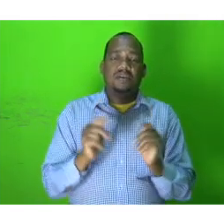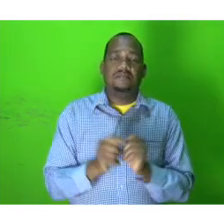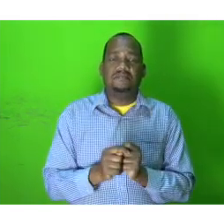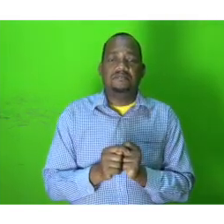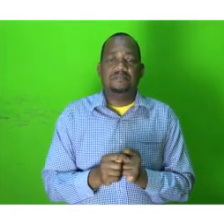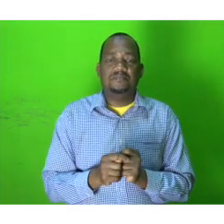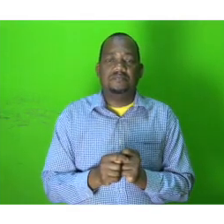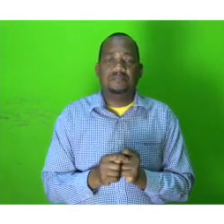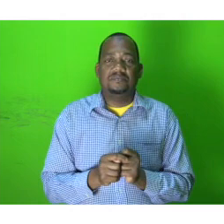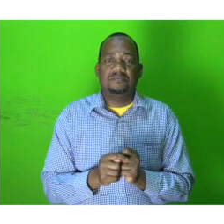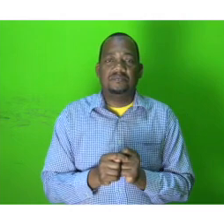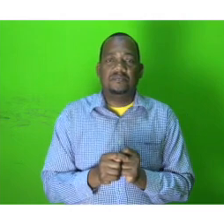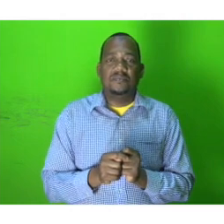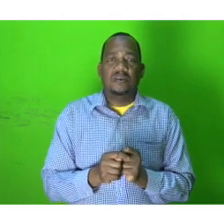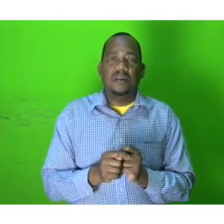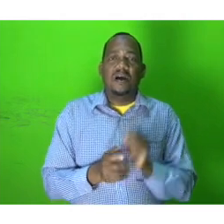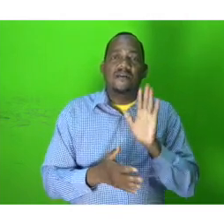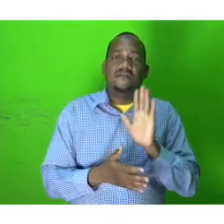April 2009. Okay.